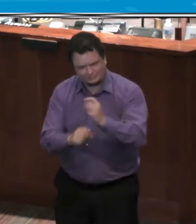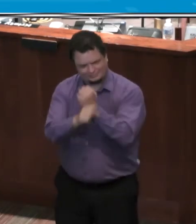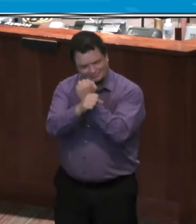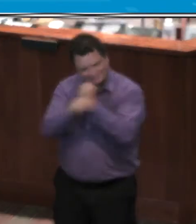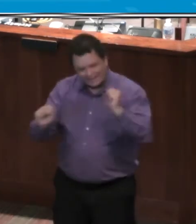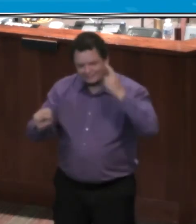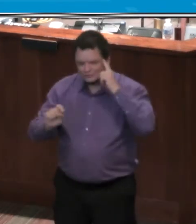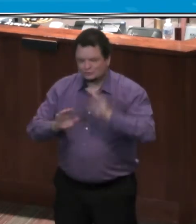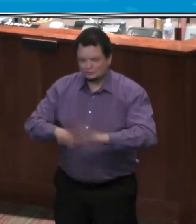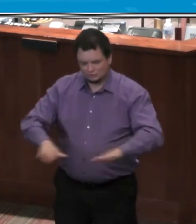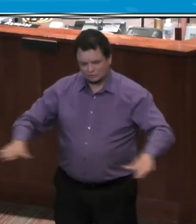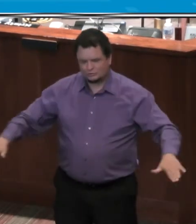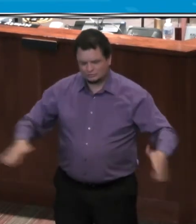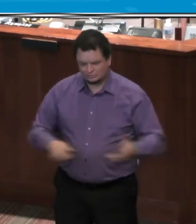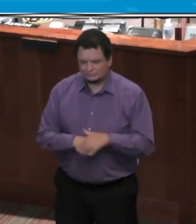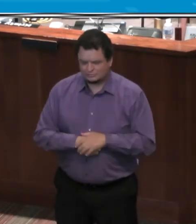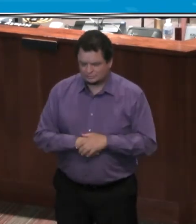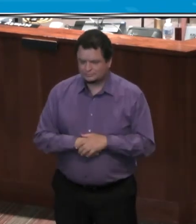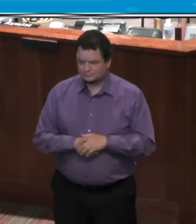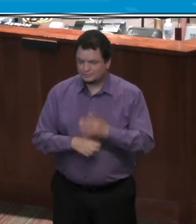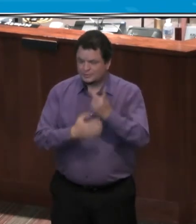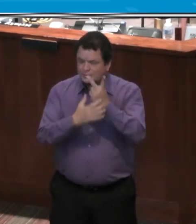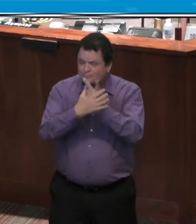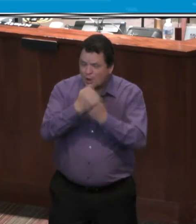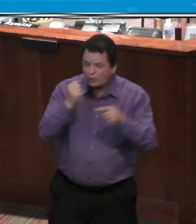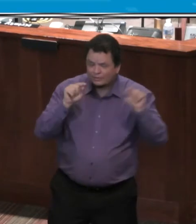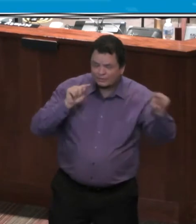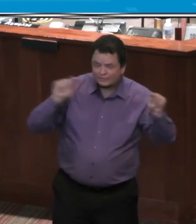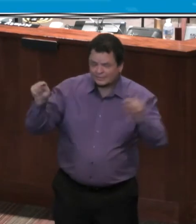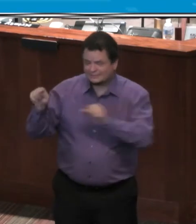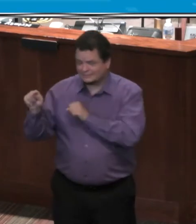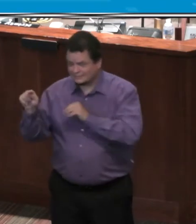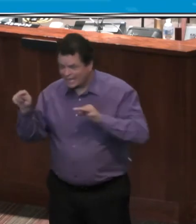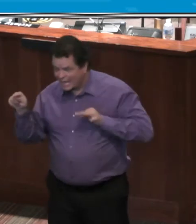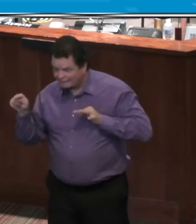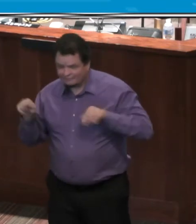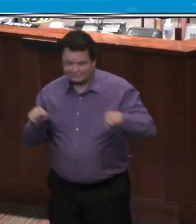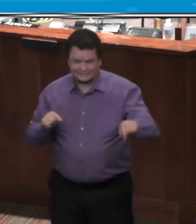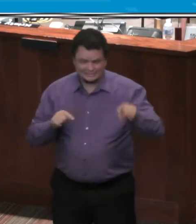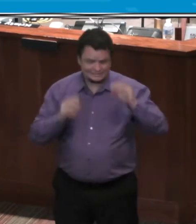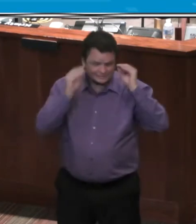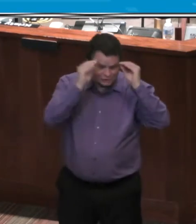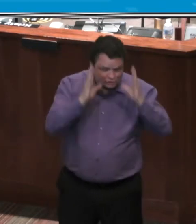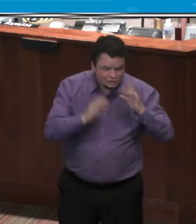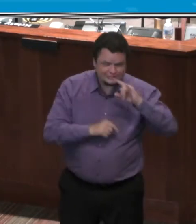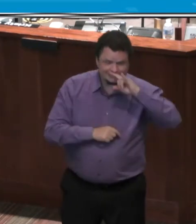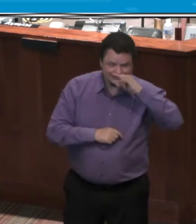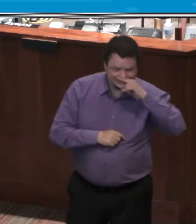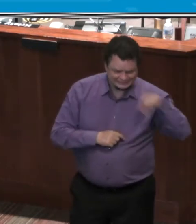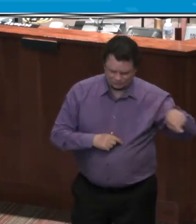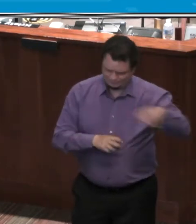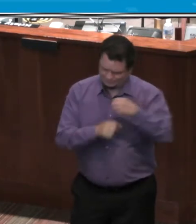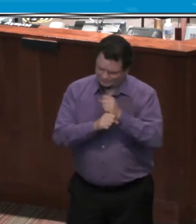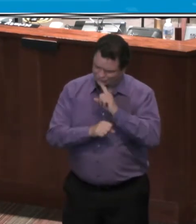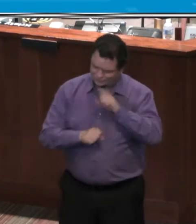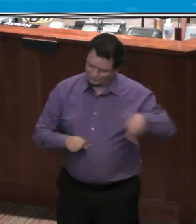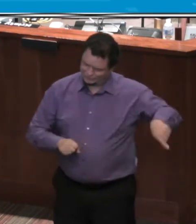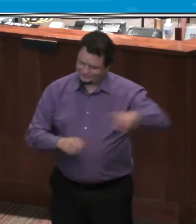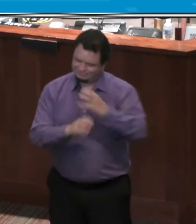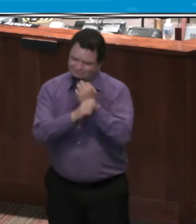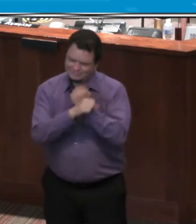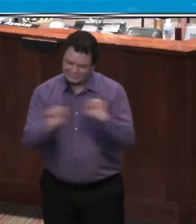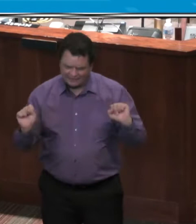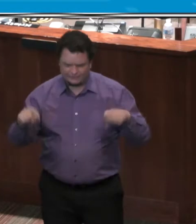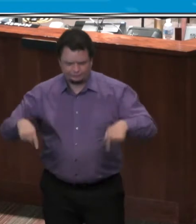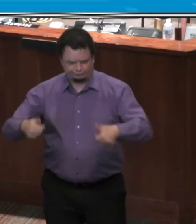kids. It's been super exciting to see that play out in action, and to also hear directly from school